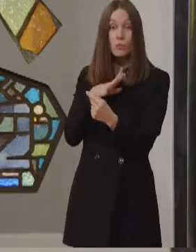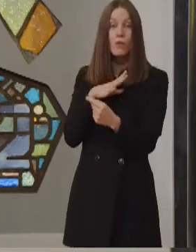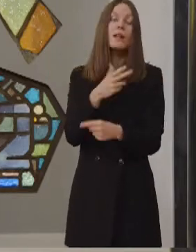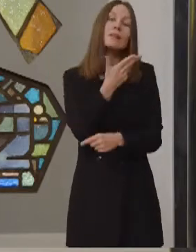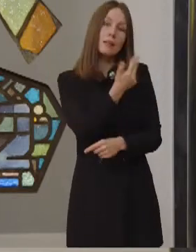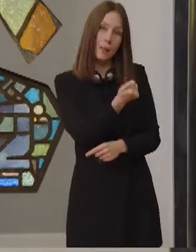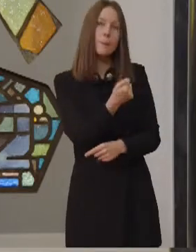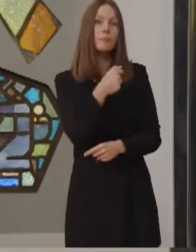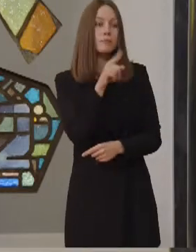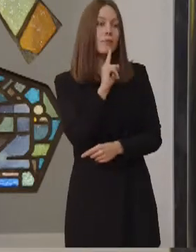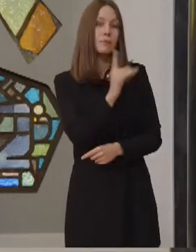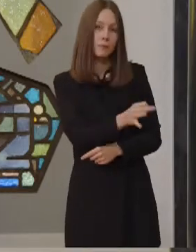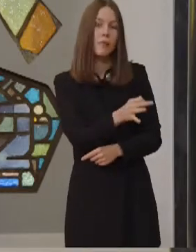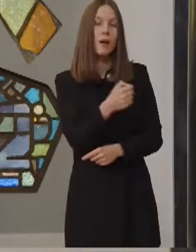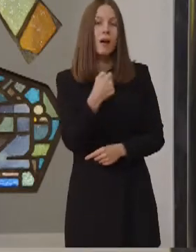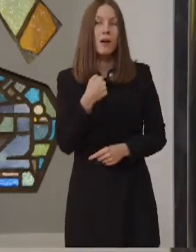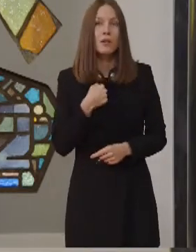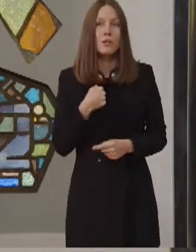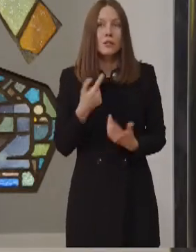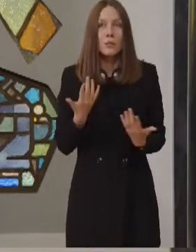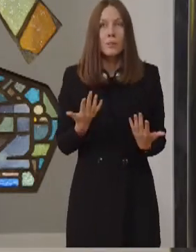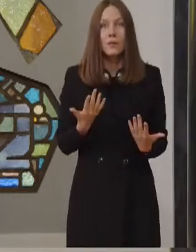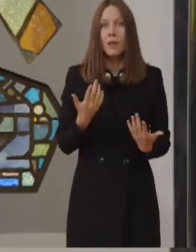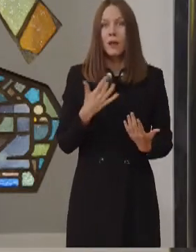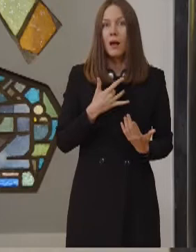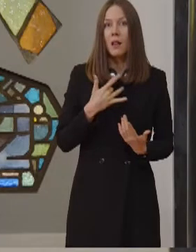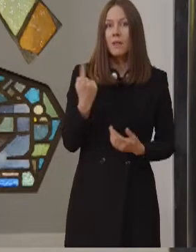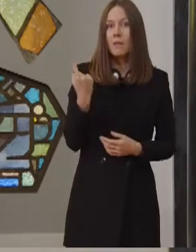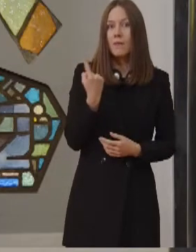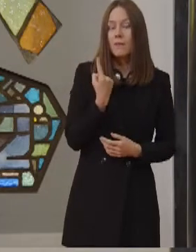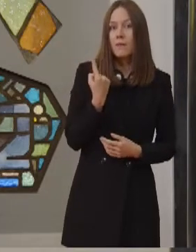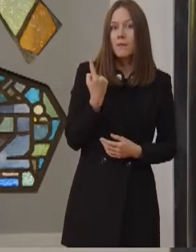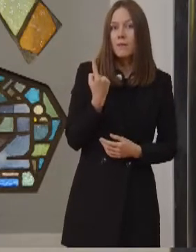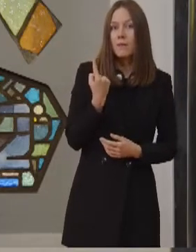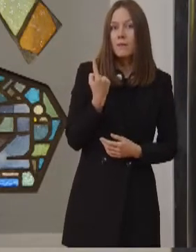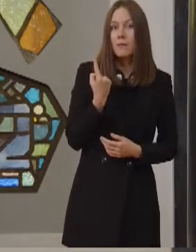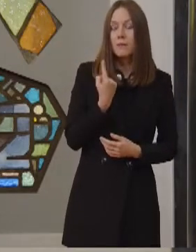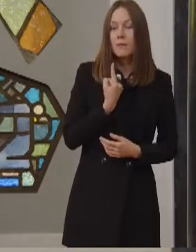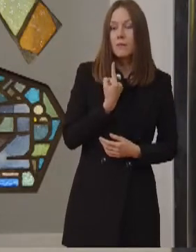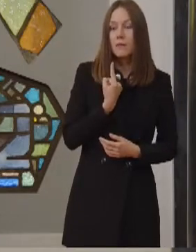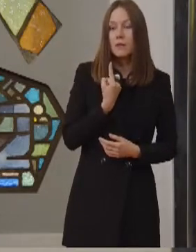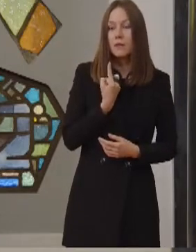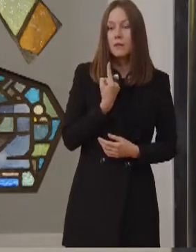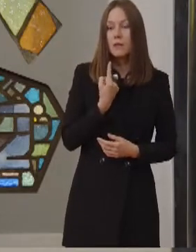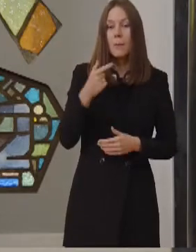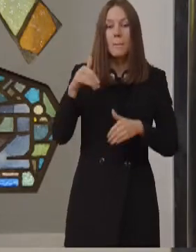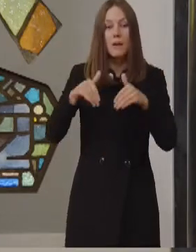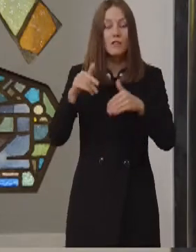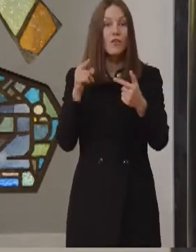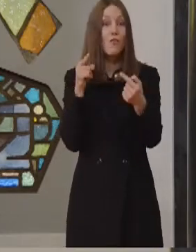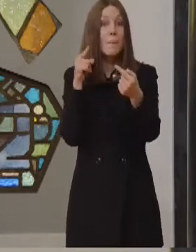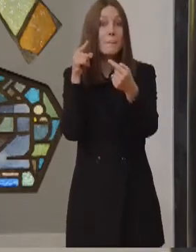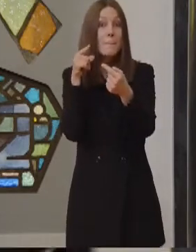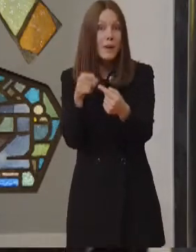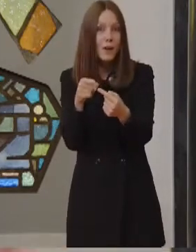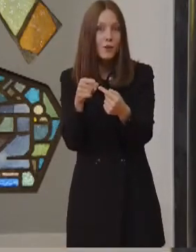in half. That means half of them voted against, while half of the Social Democrats voted in favor of the law. I was